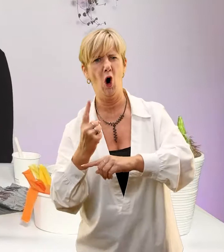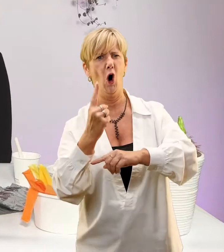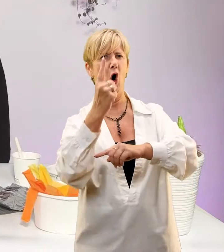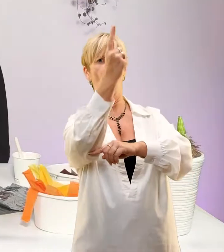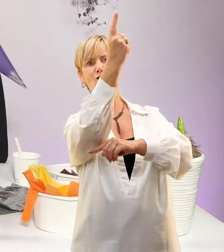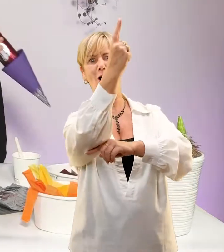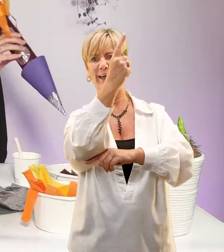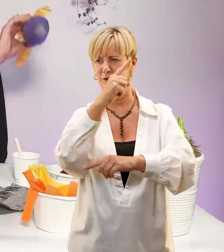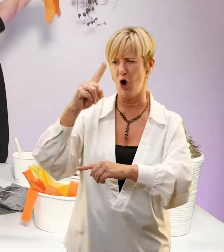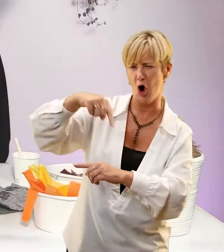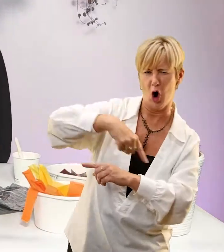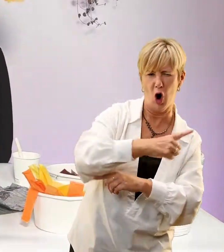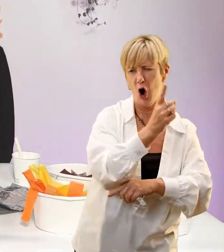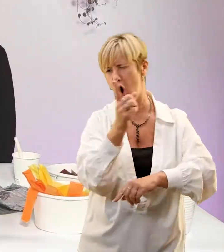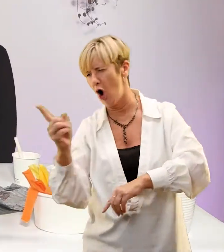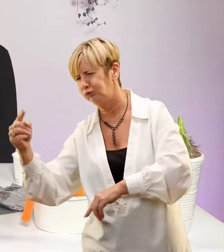rocket.